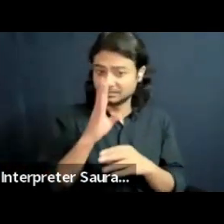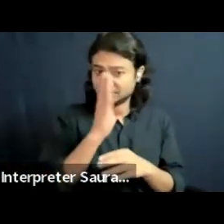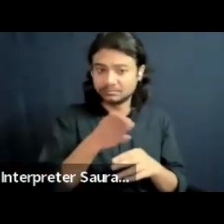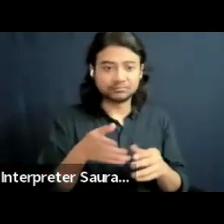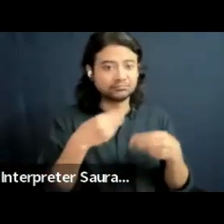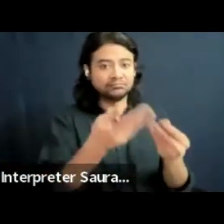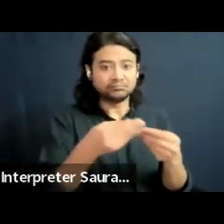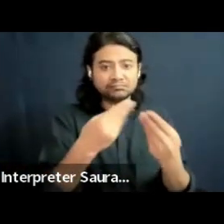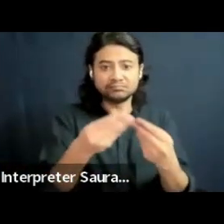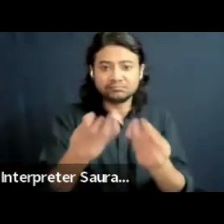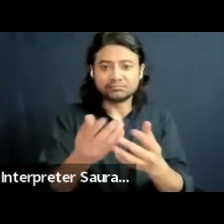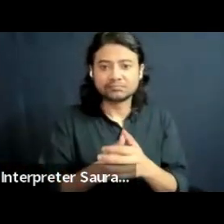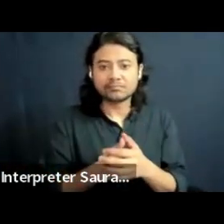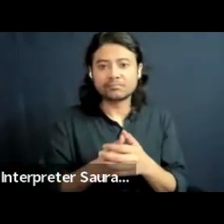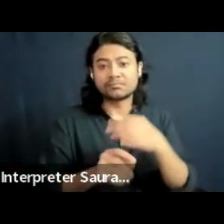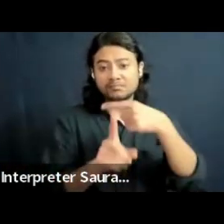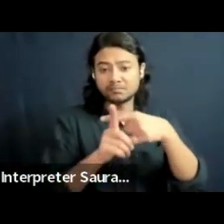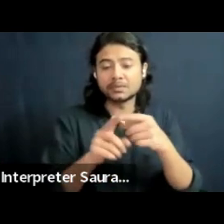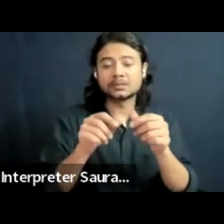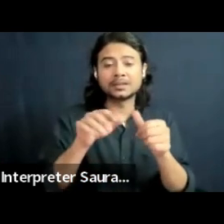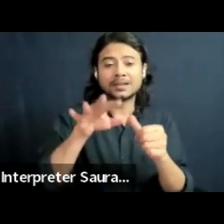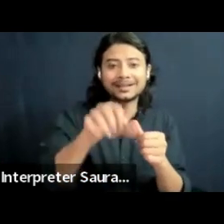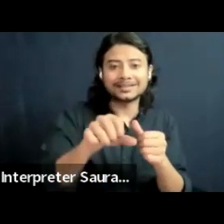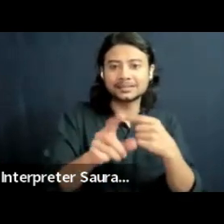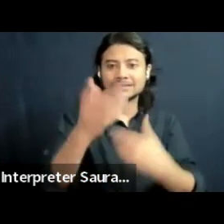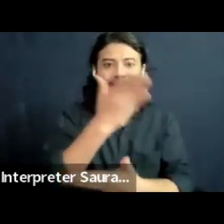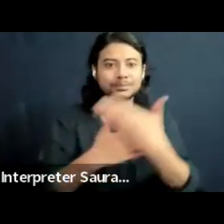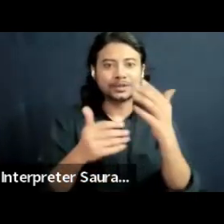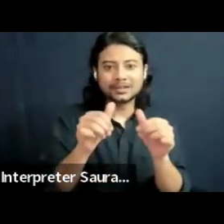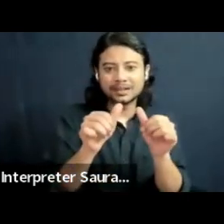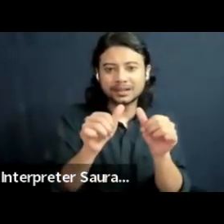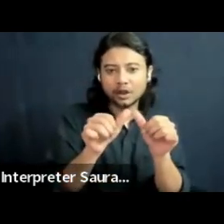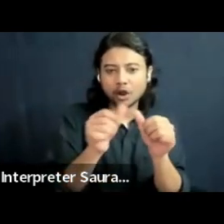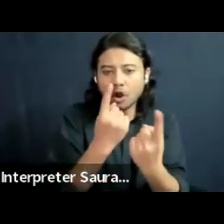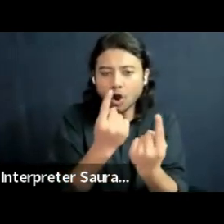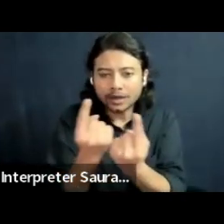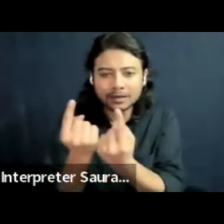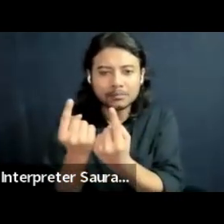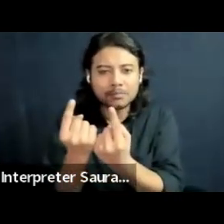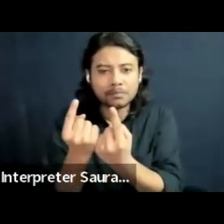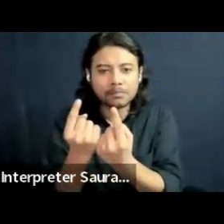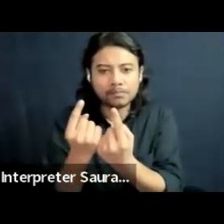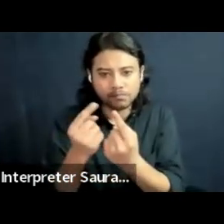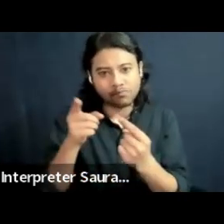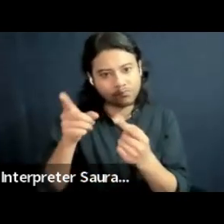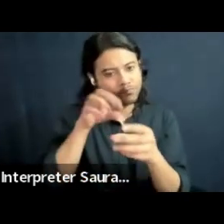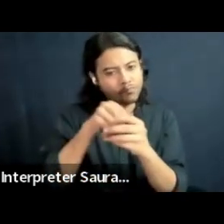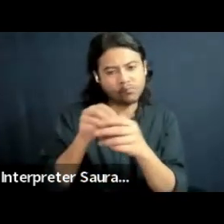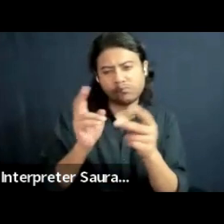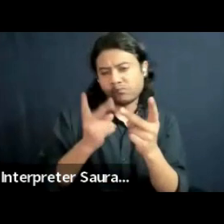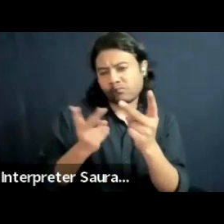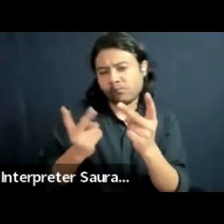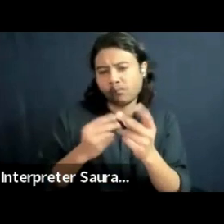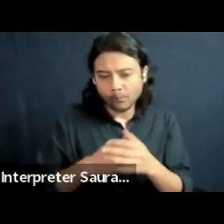spaces. So welcome to all of you. It's a little hard for me to manage seeing my screen. There you are, I see